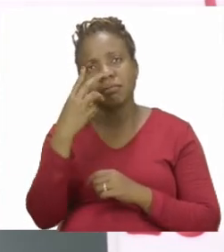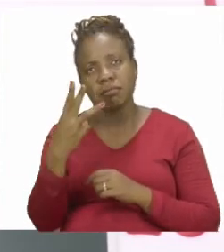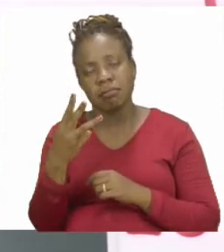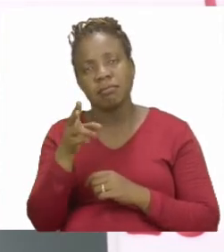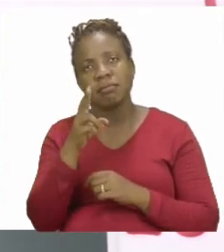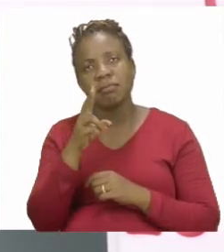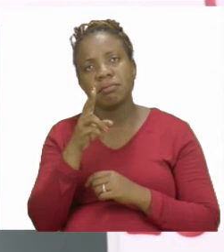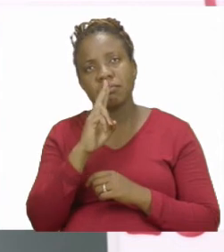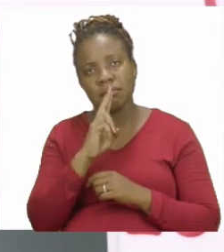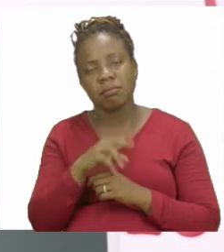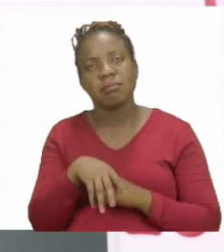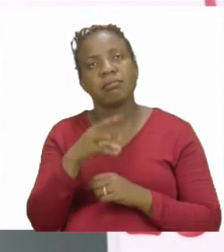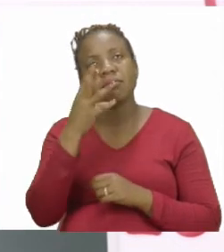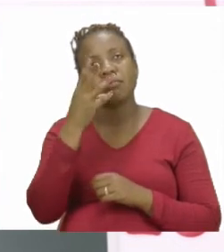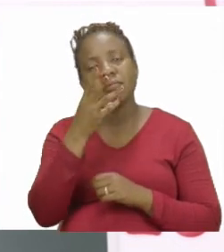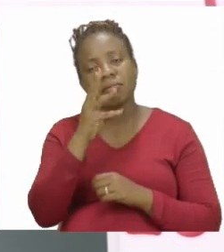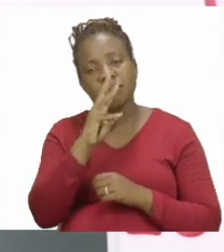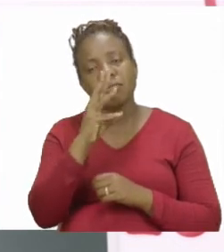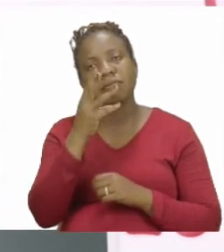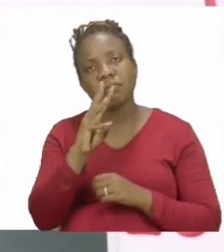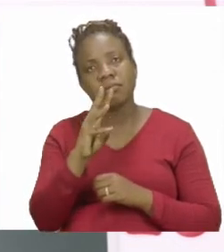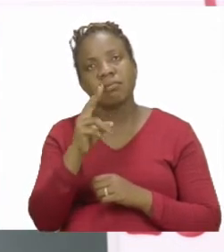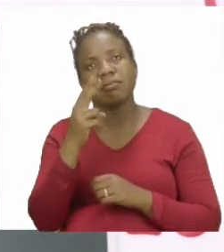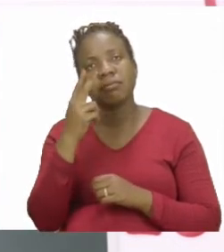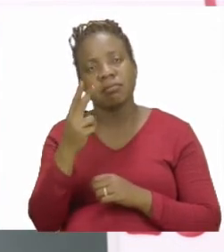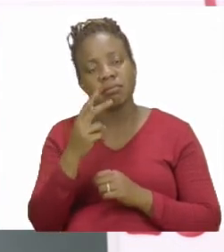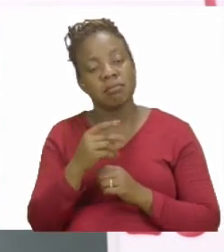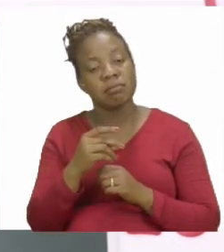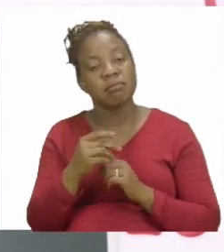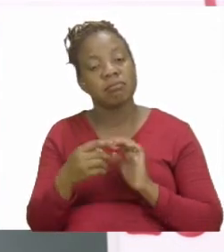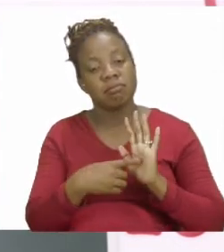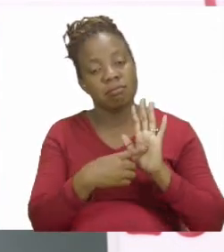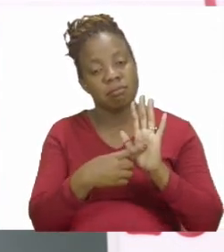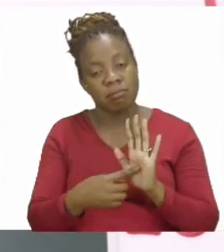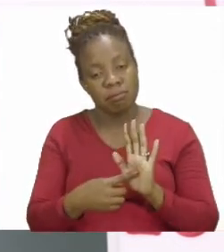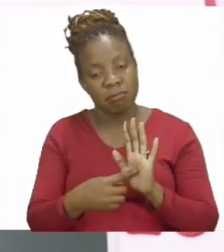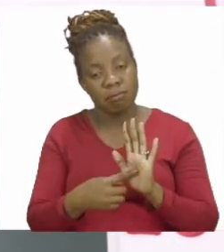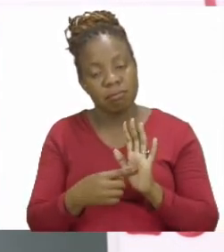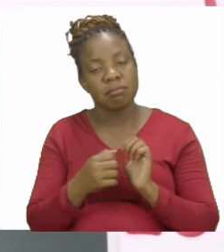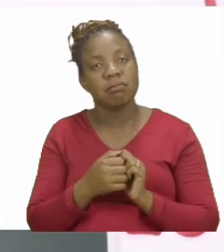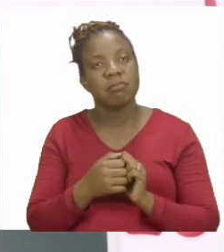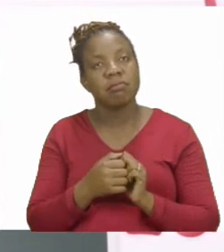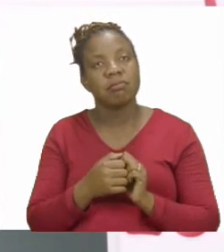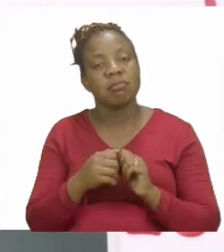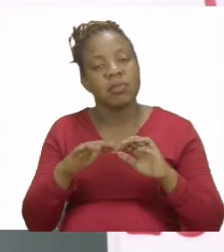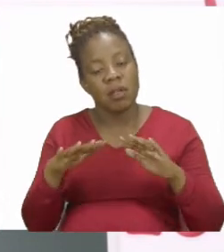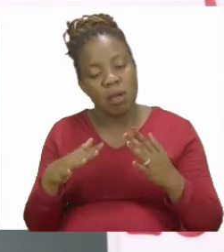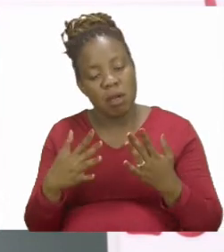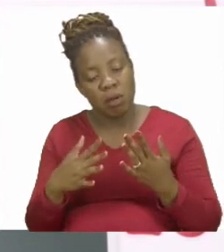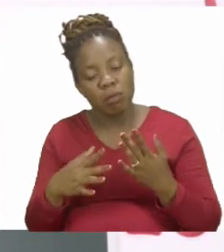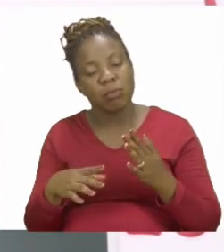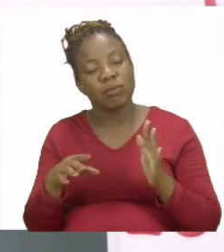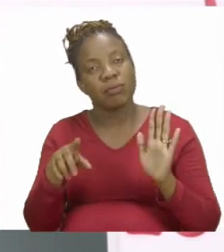662. And that is how you do subtraction and addition sums.